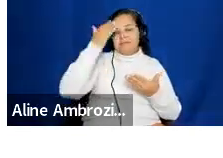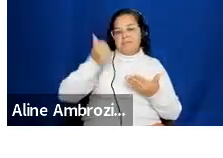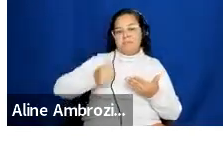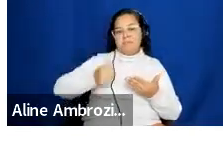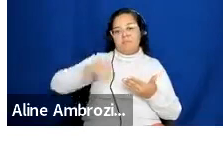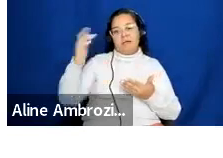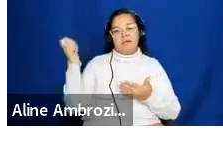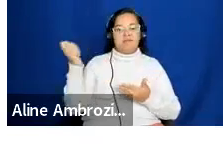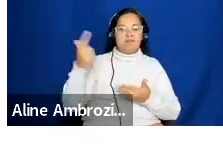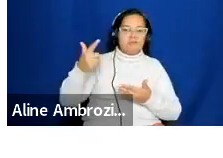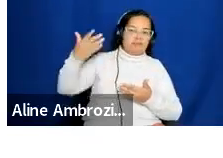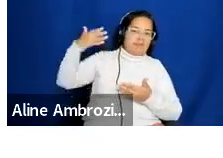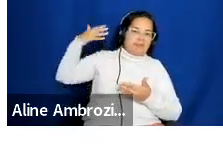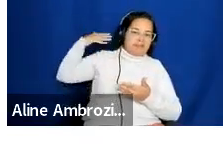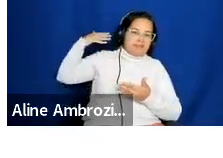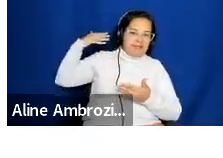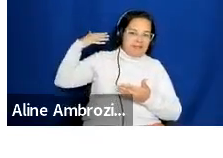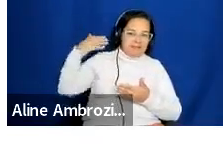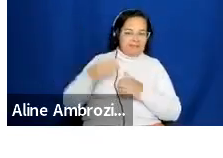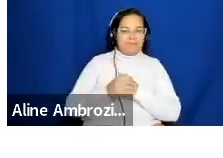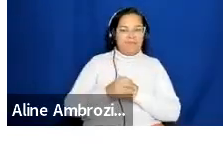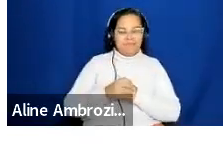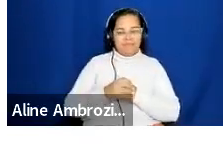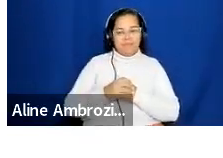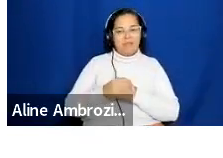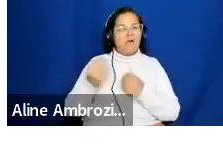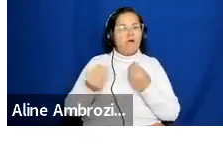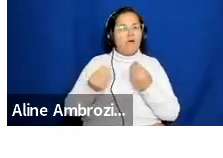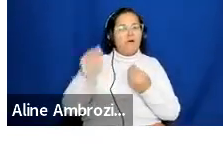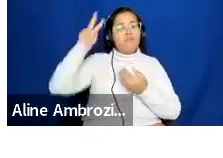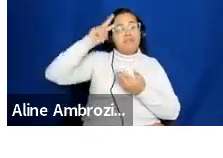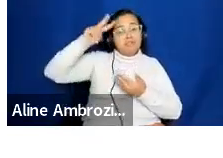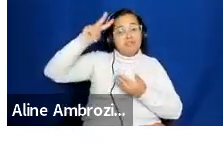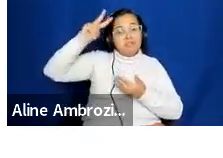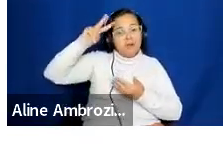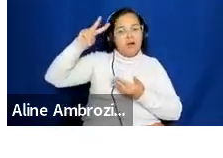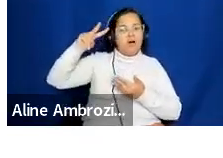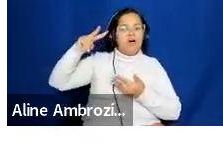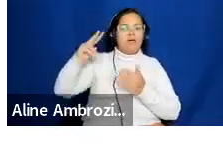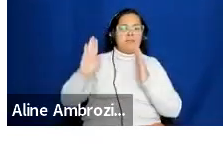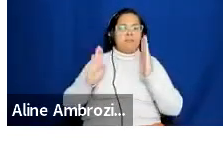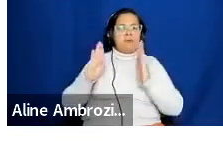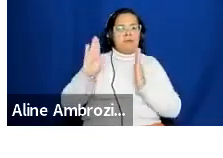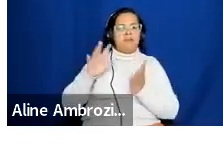communities, and indeed different varieties and kinds of human being.